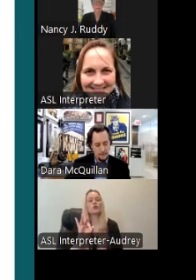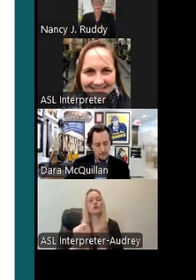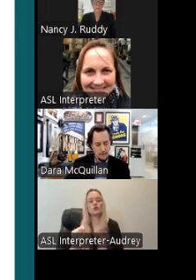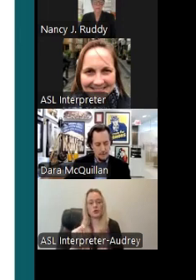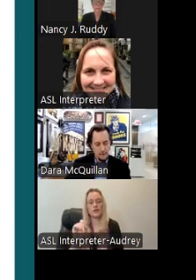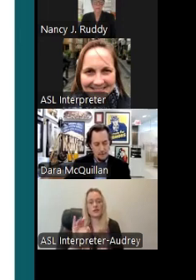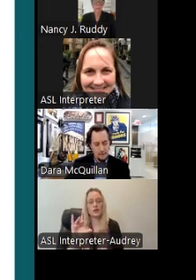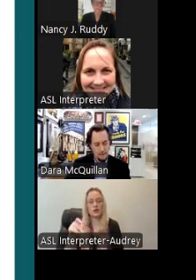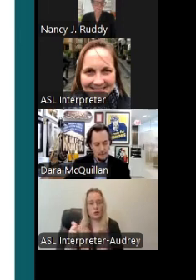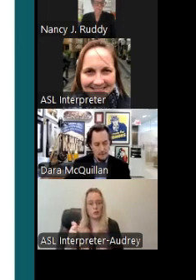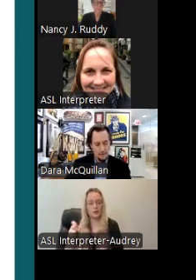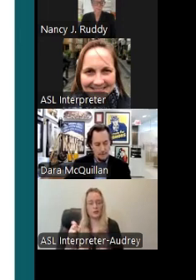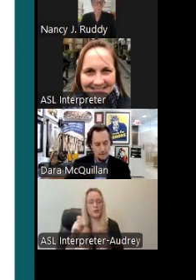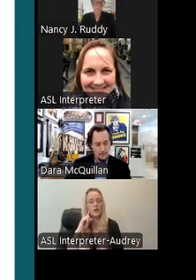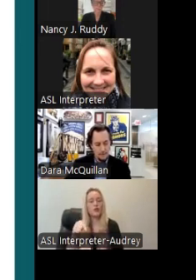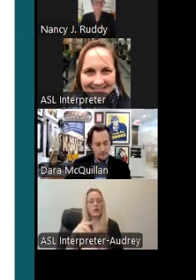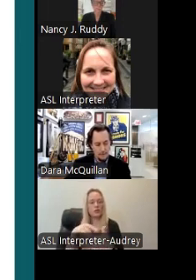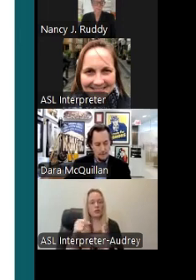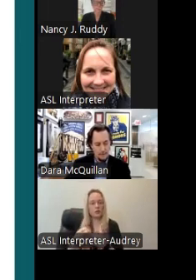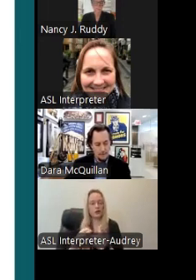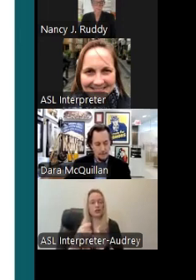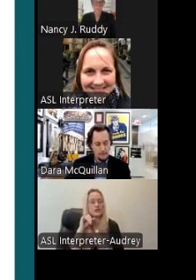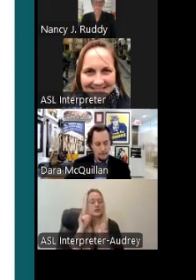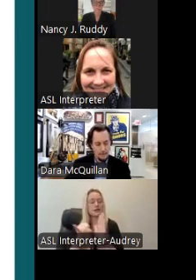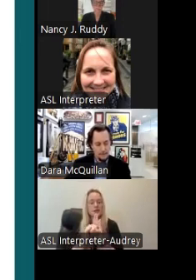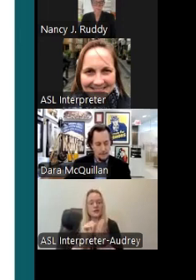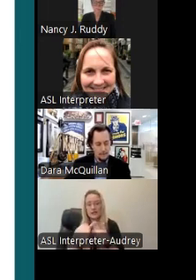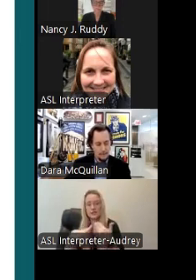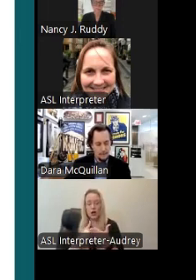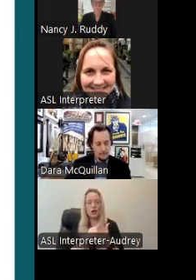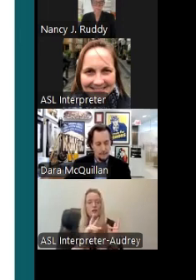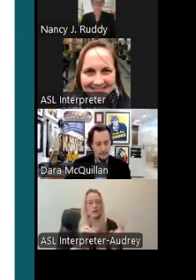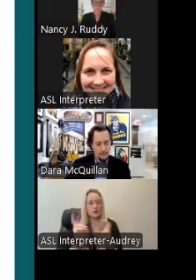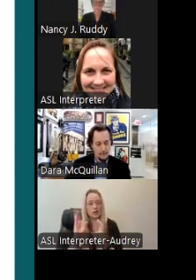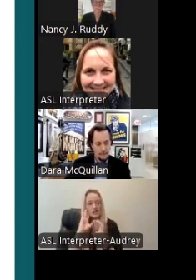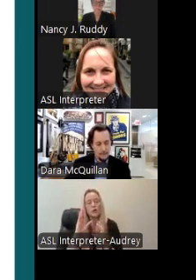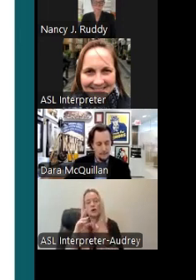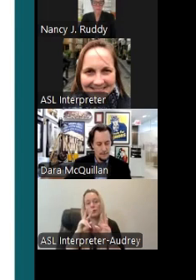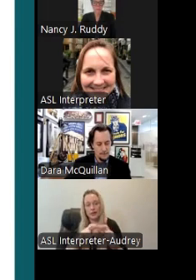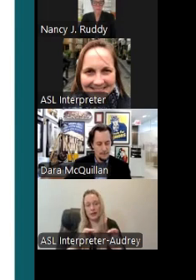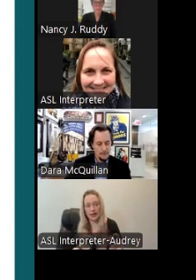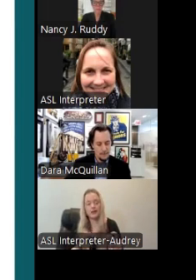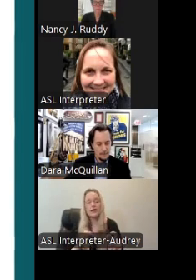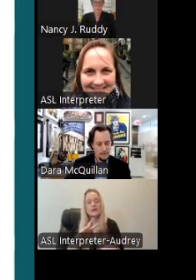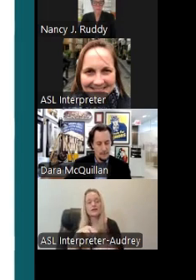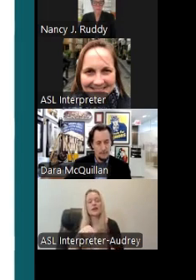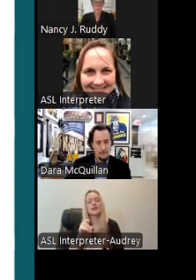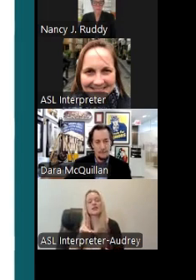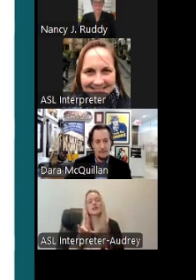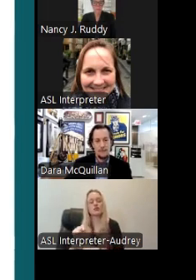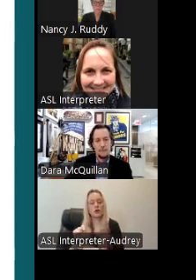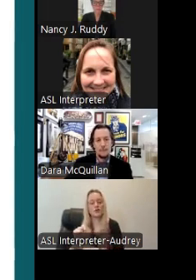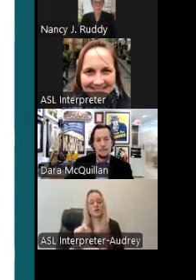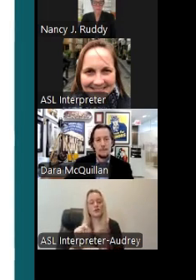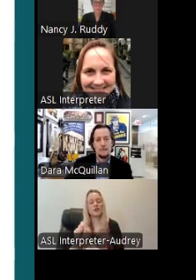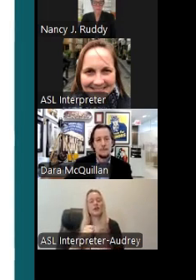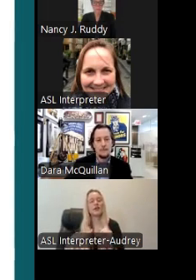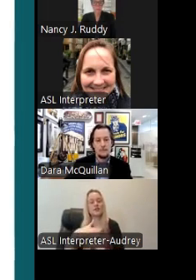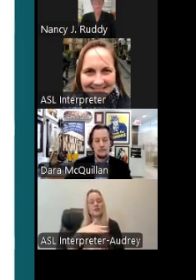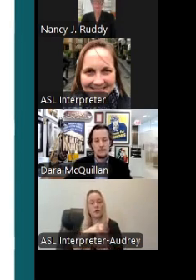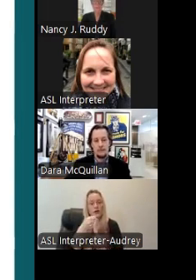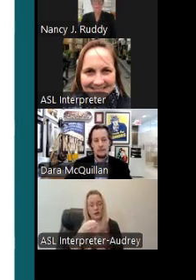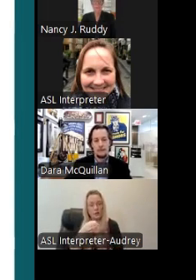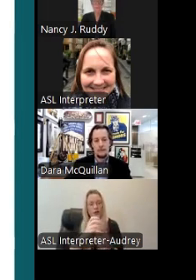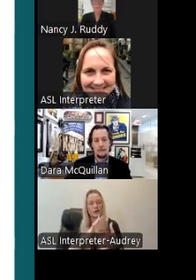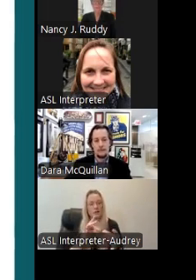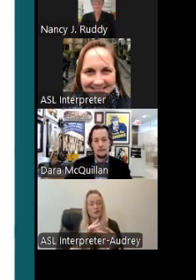The draft scope of work identifies all subjects that will be analyzed in the draft environmental impact statement and